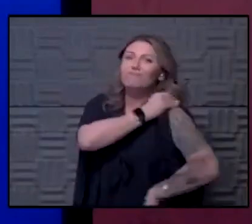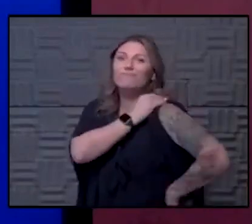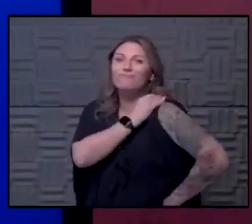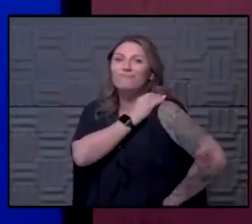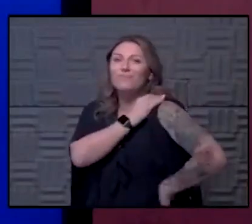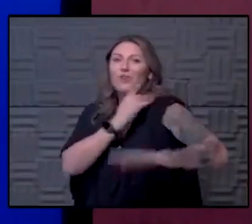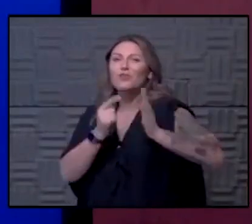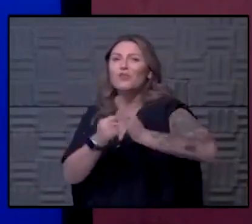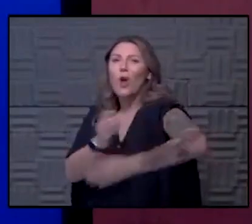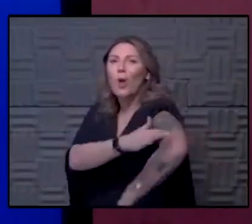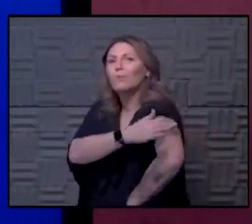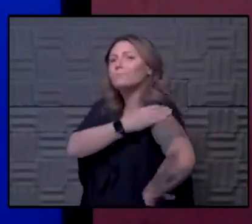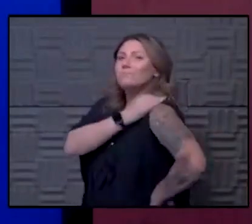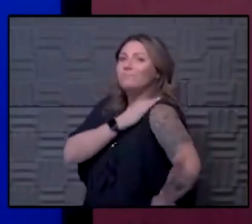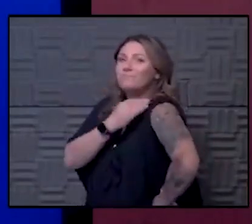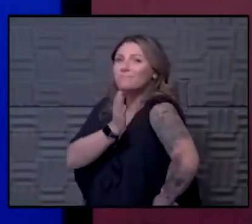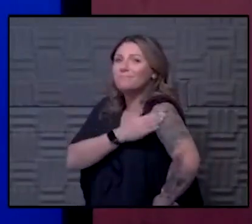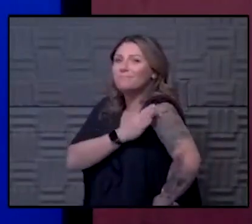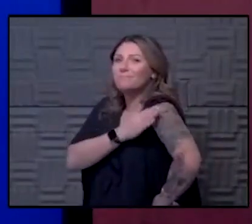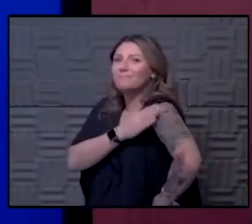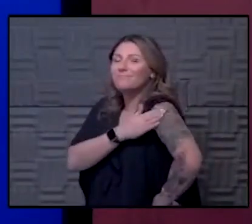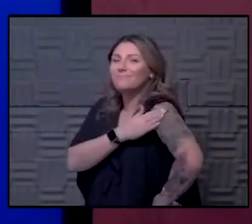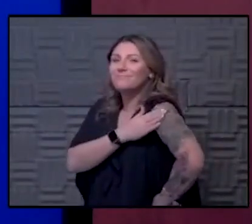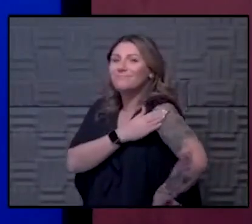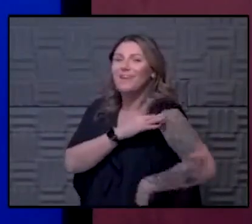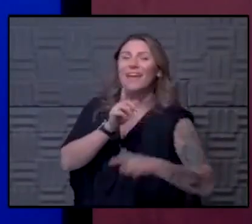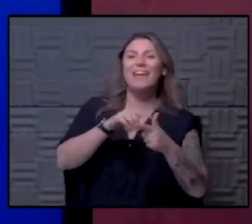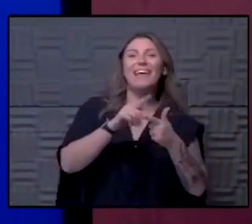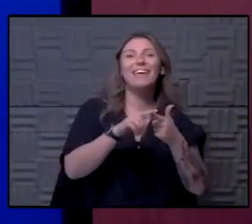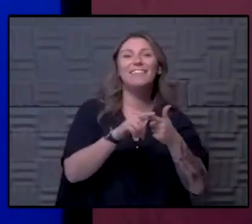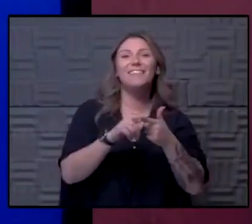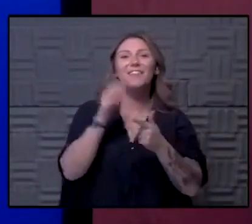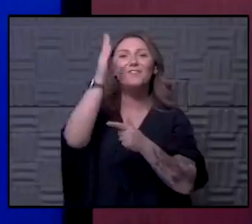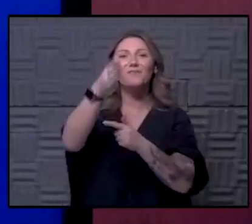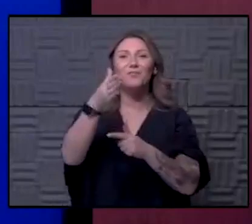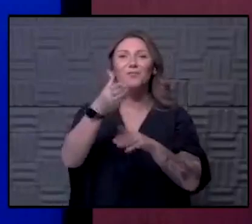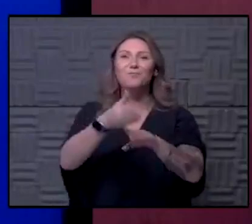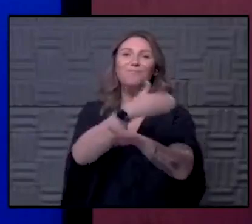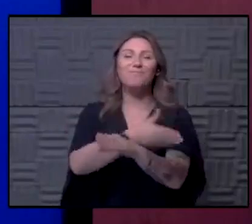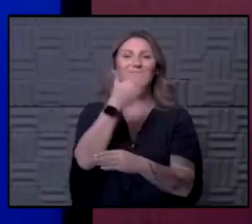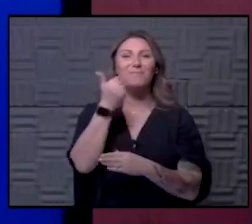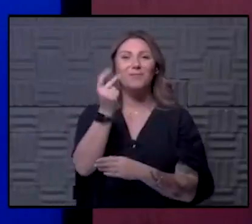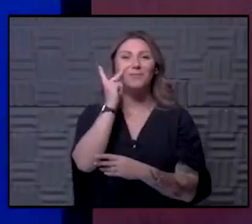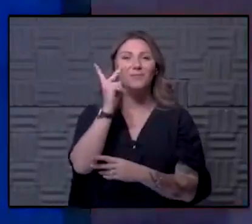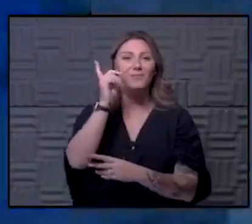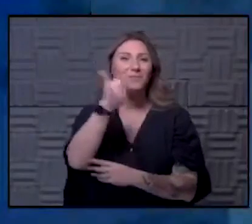show us your arm, and take a step into a better future. We'll see you tomorrow.